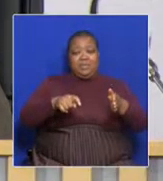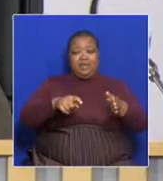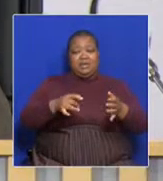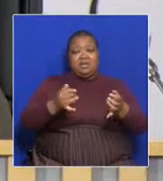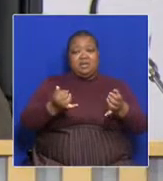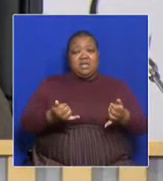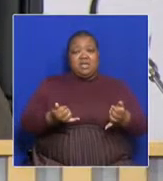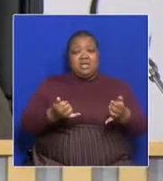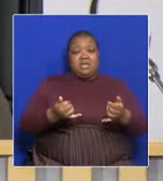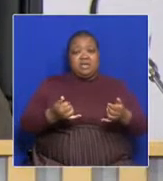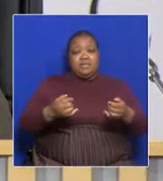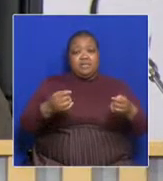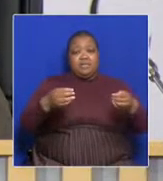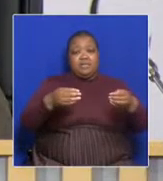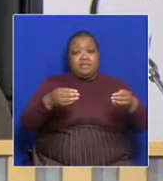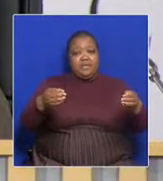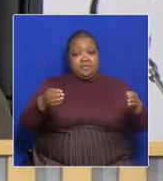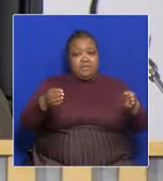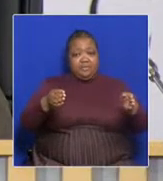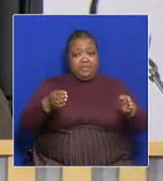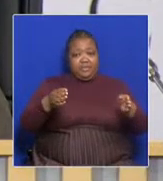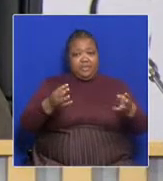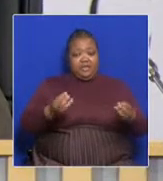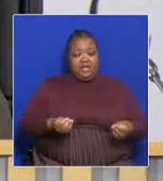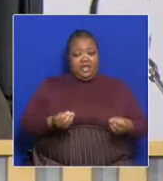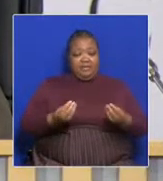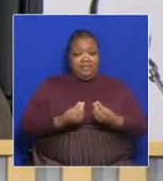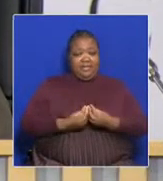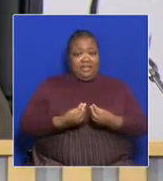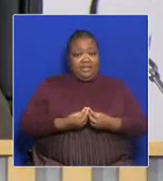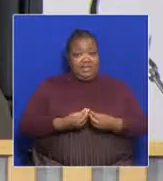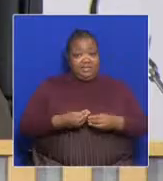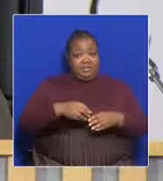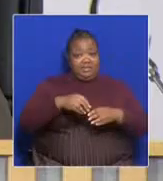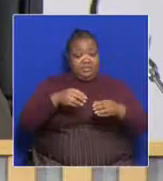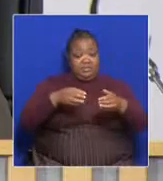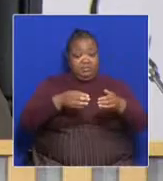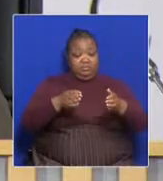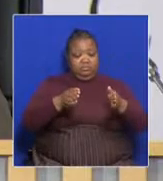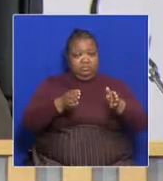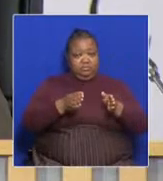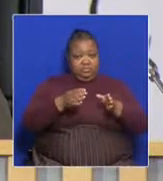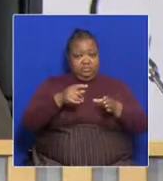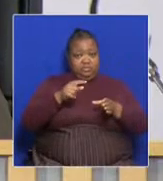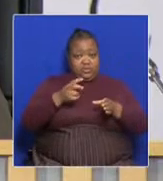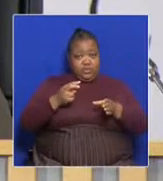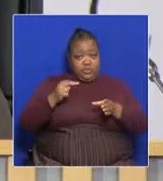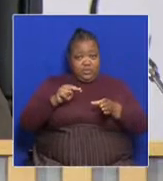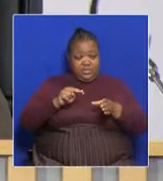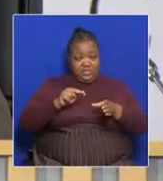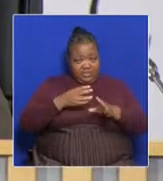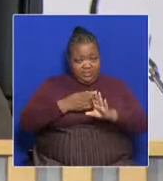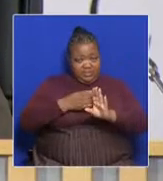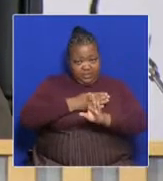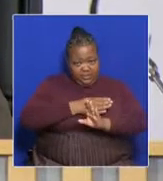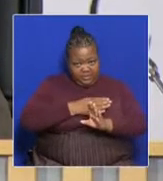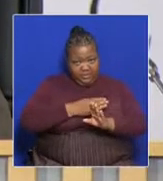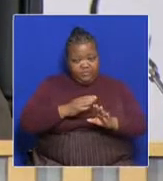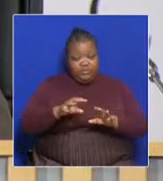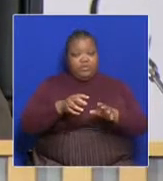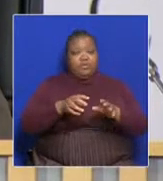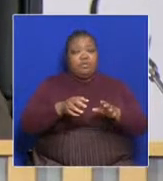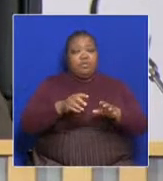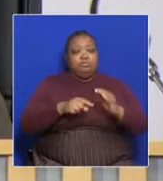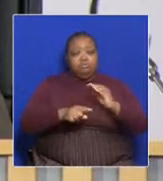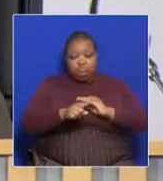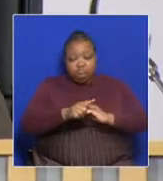the legitimate commodity there, that's a given that you seal that container, before any unpack or anything else happens to that